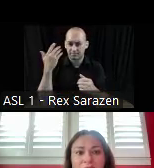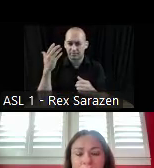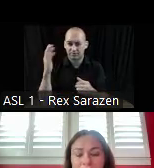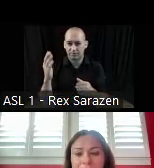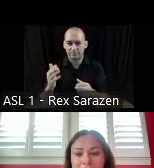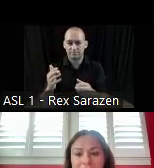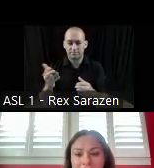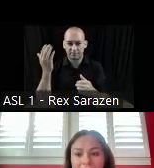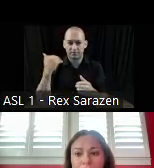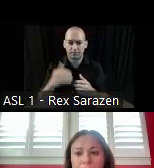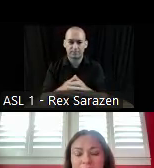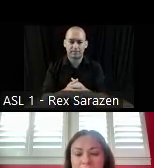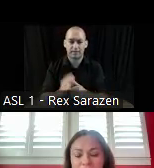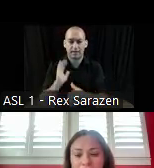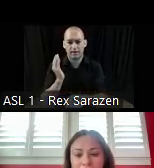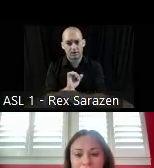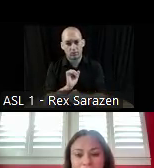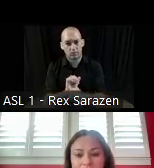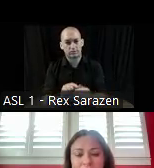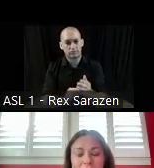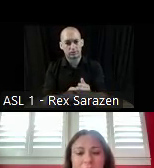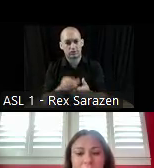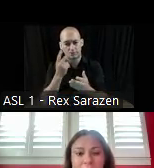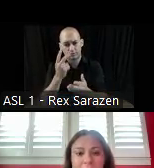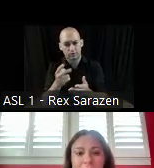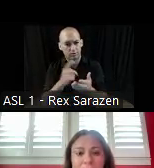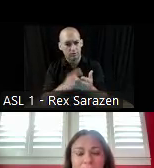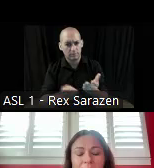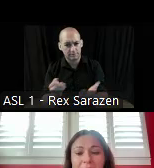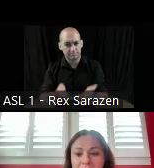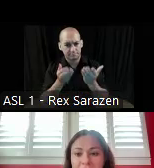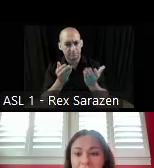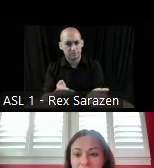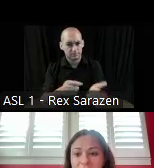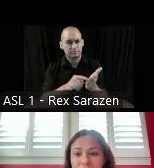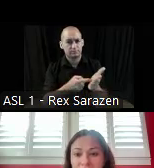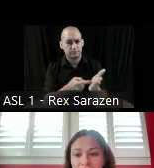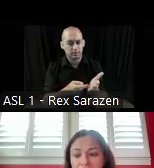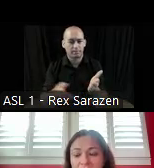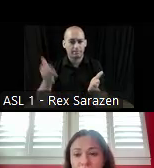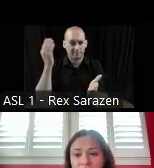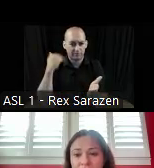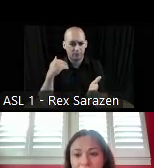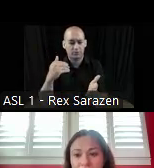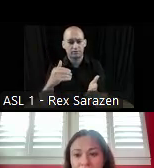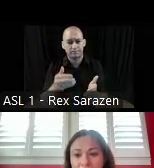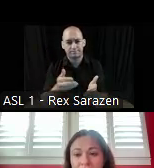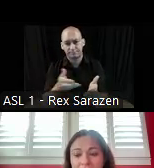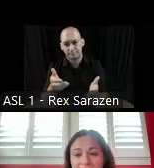really started by looking at what was initially proposed in past initiatives to make sure that the work